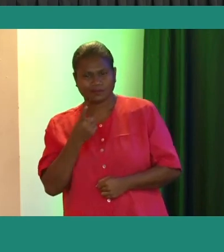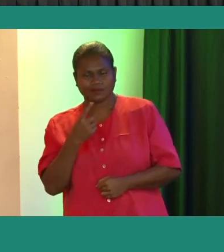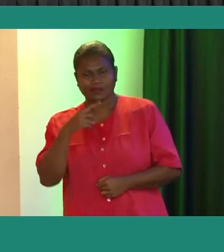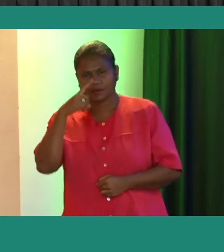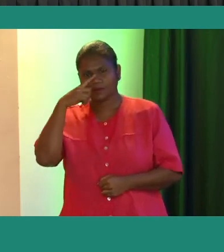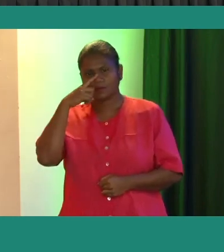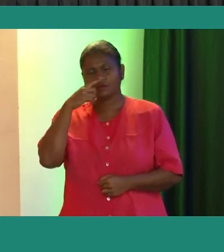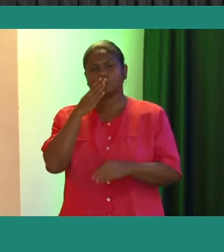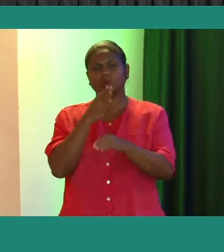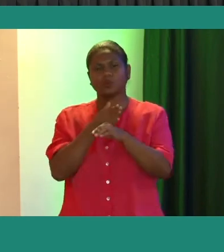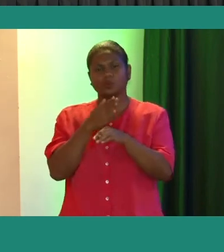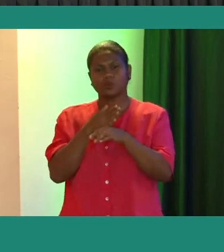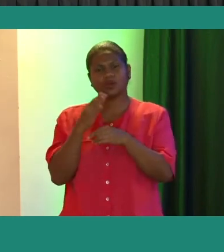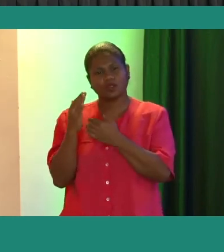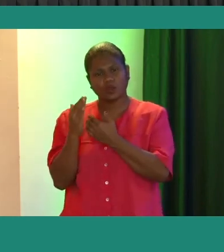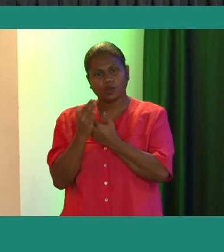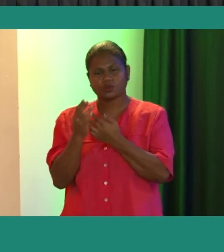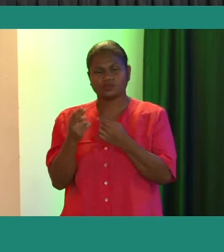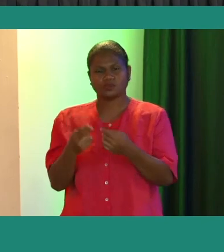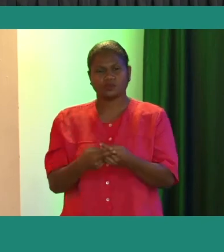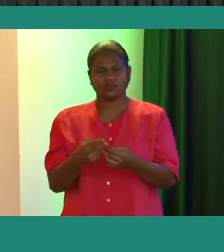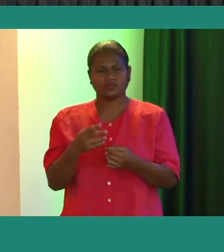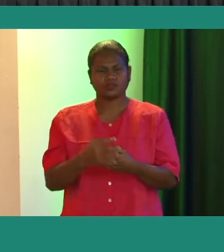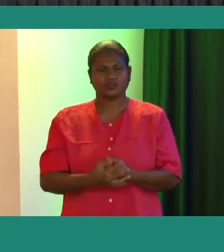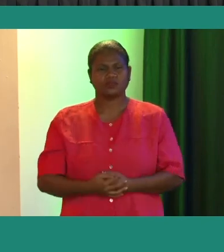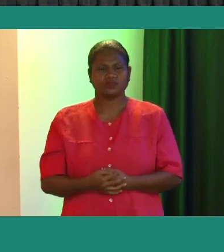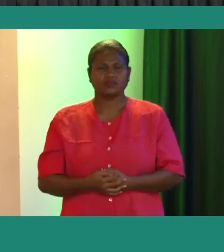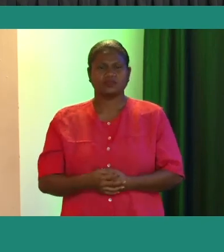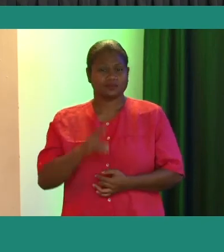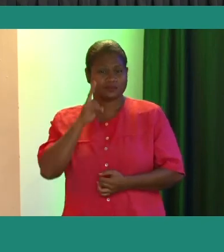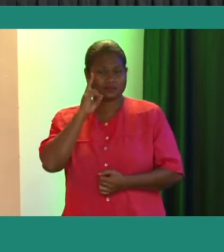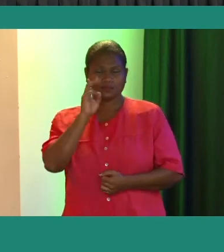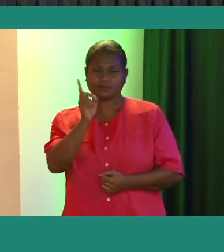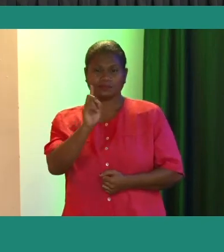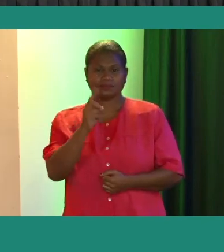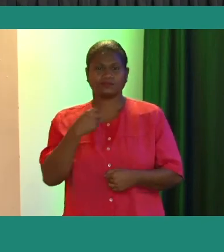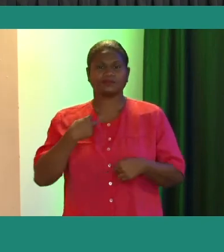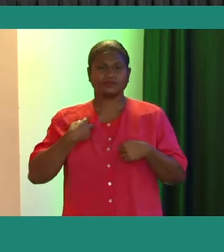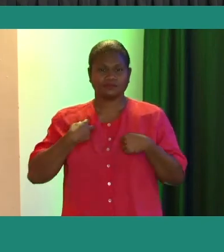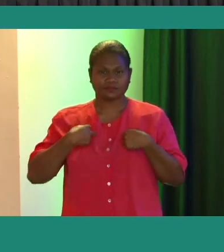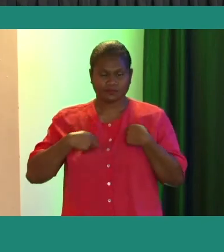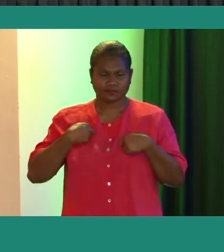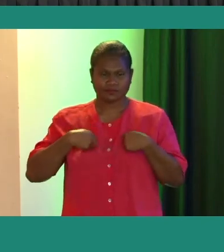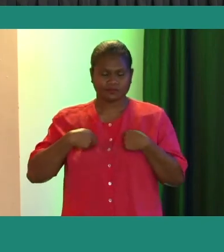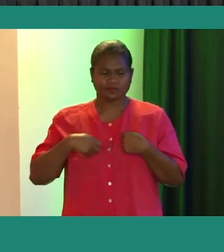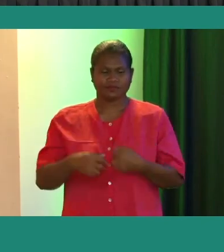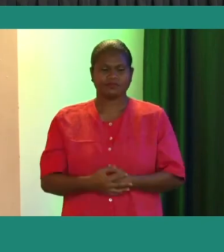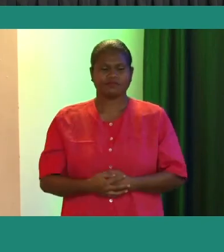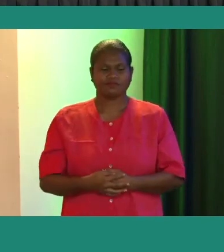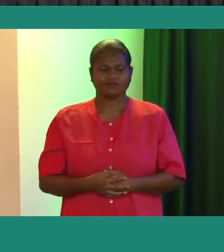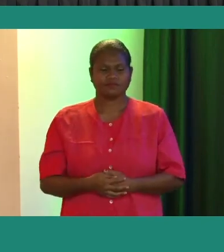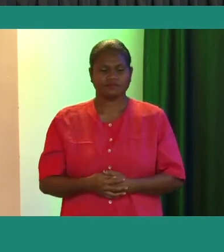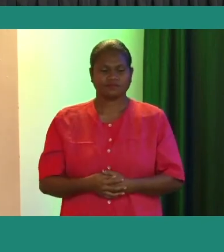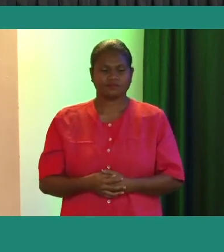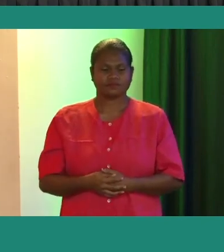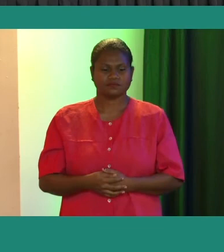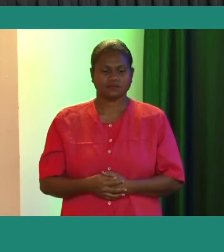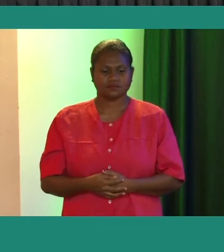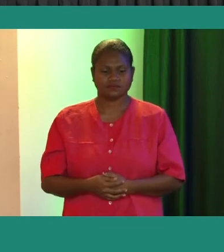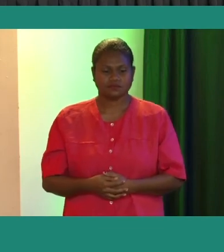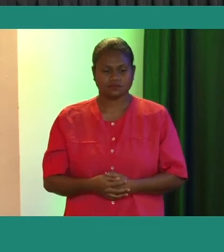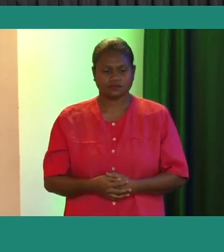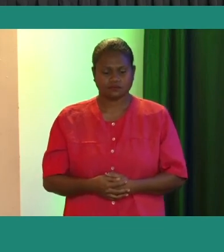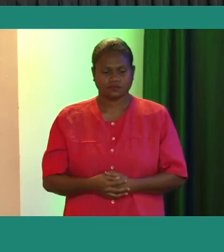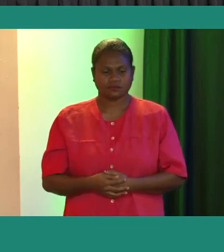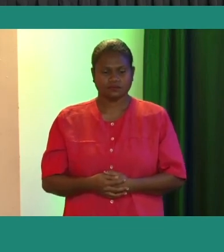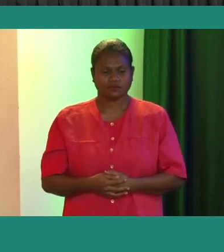closely with, and then we address or identify those issues and challenges on a case-by-case basis and work